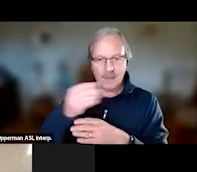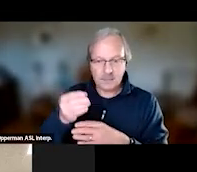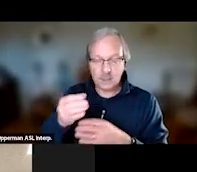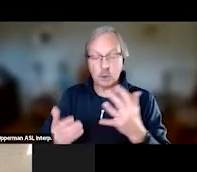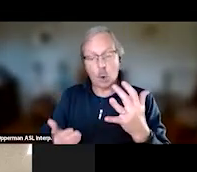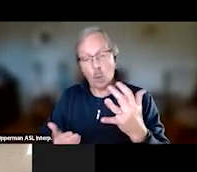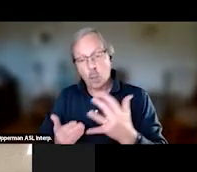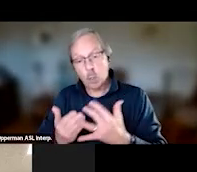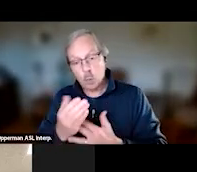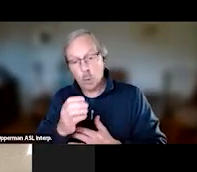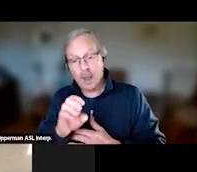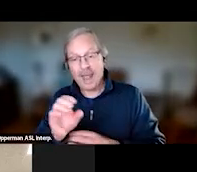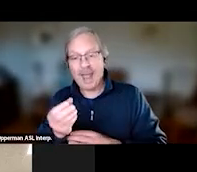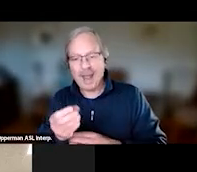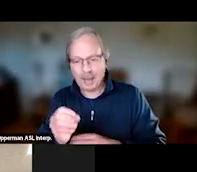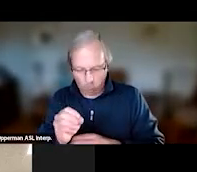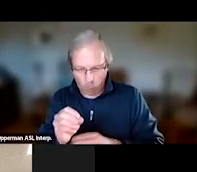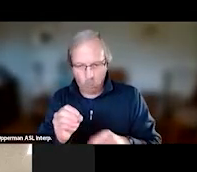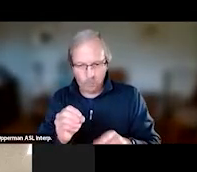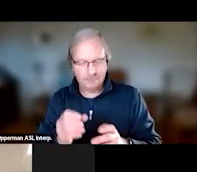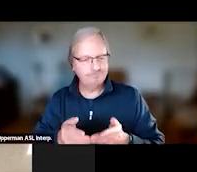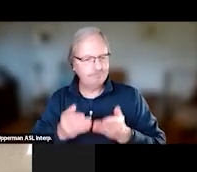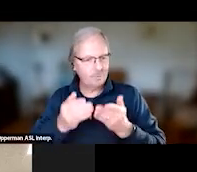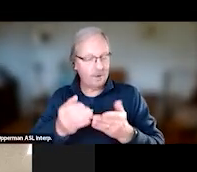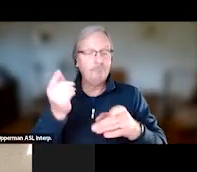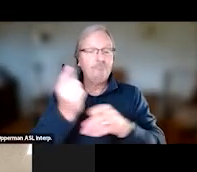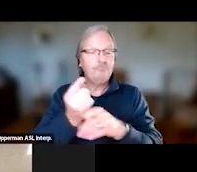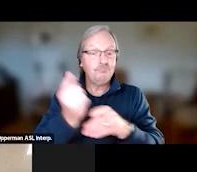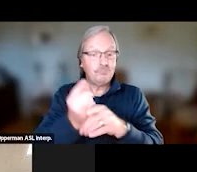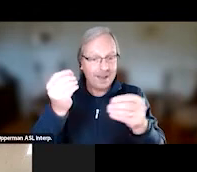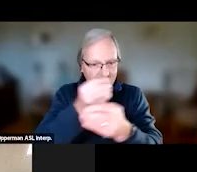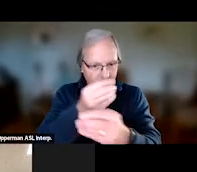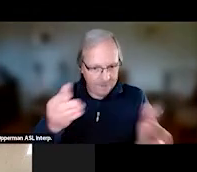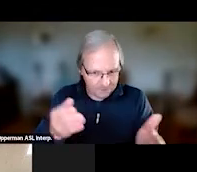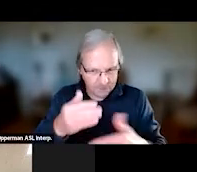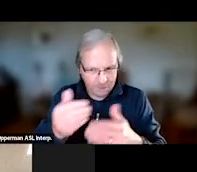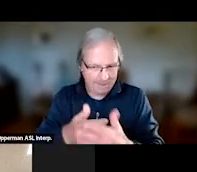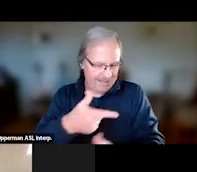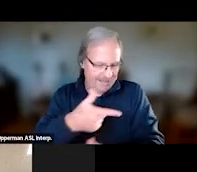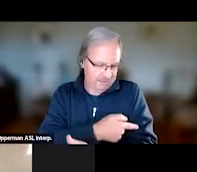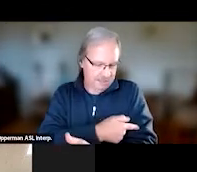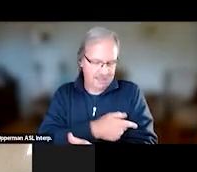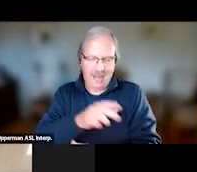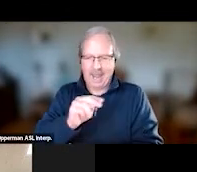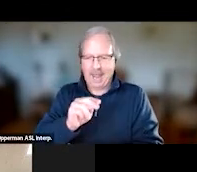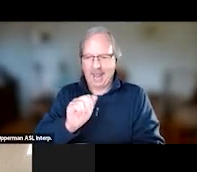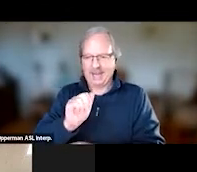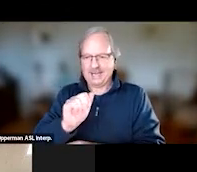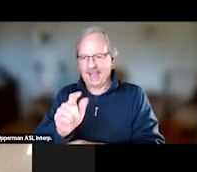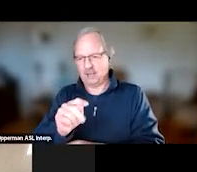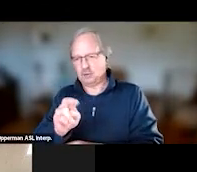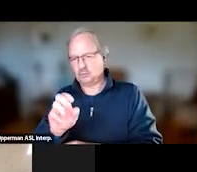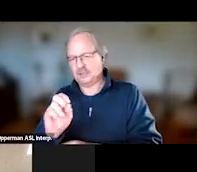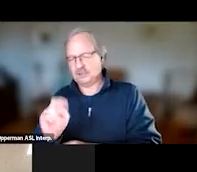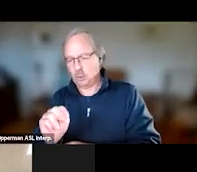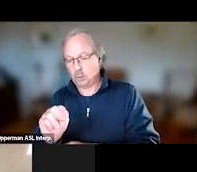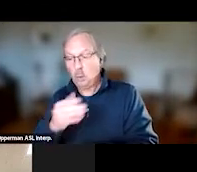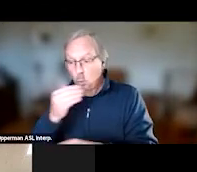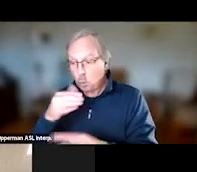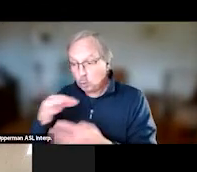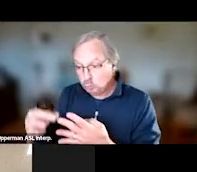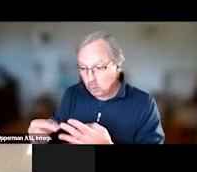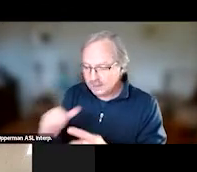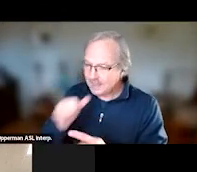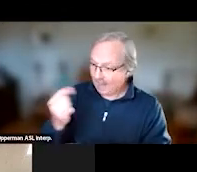balanced information about the use and utility of injectable naltrexone and why it is a good choice, but it's not the only choice.